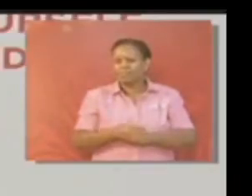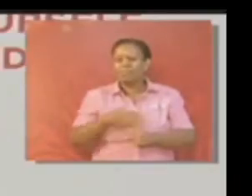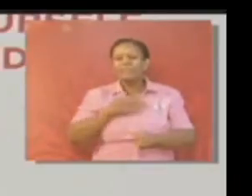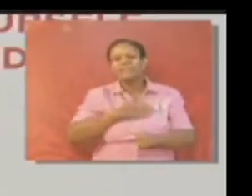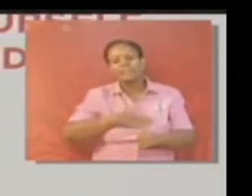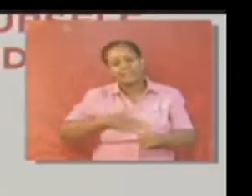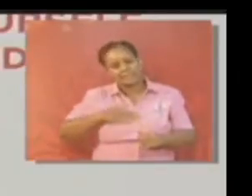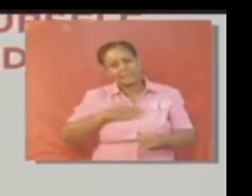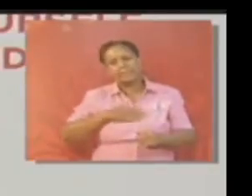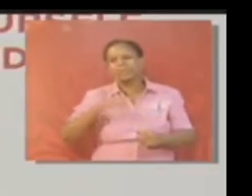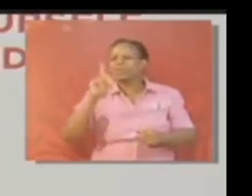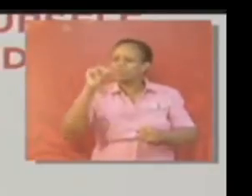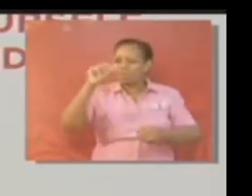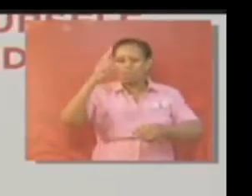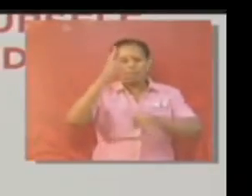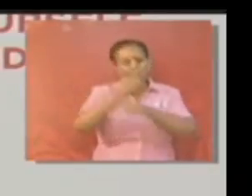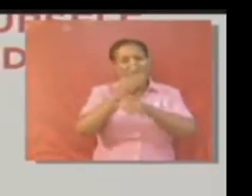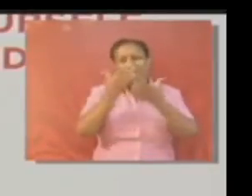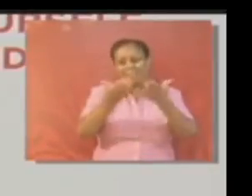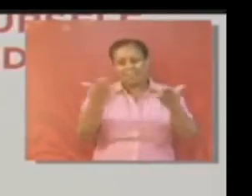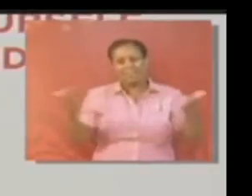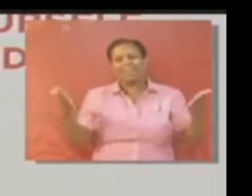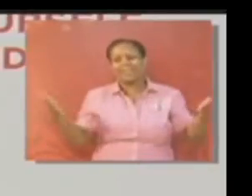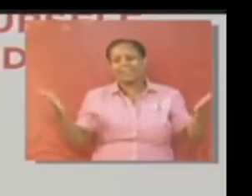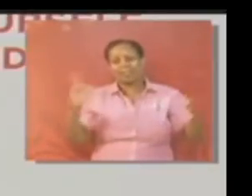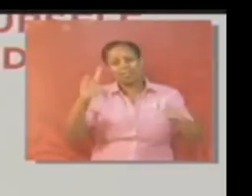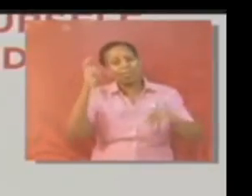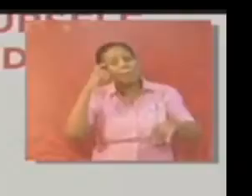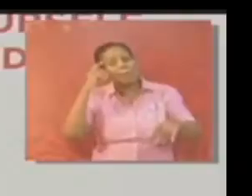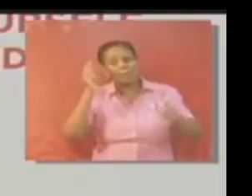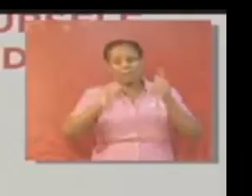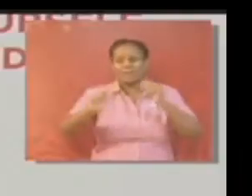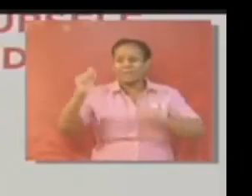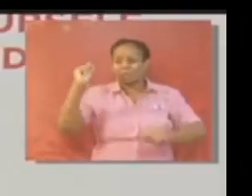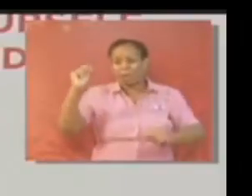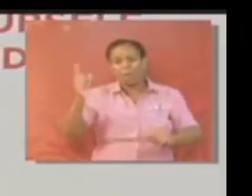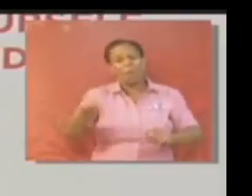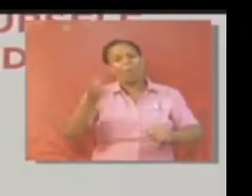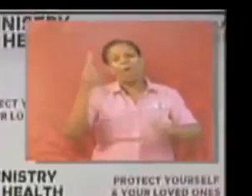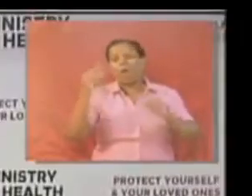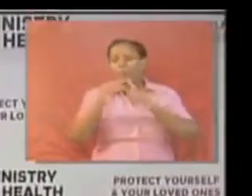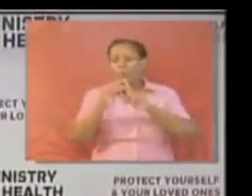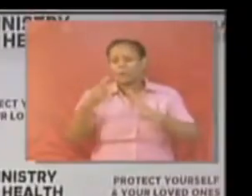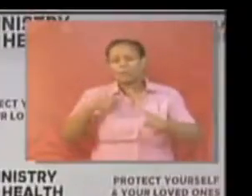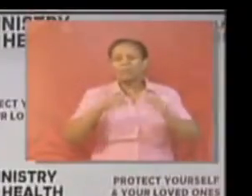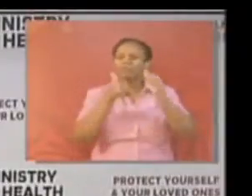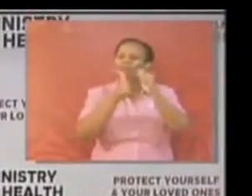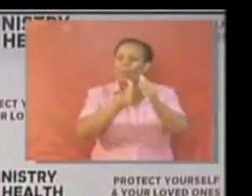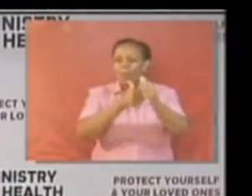our watchwords is discipline. Let's be disciplined for the next 2 weeks.